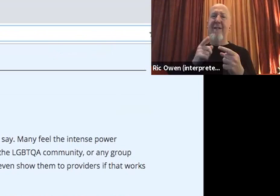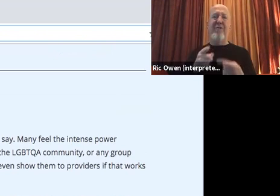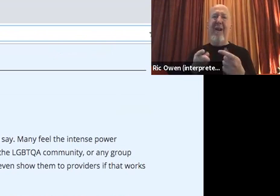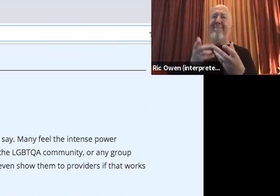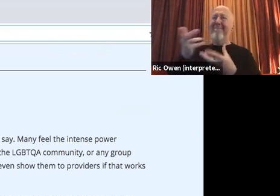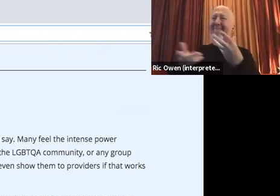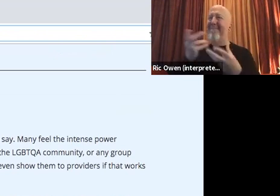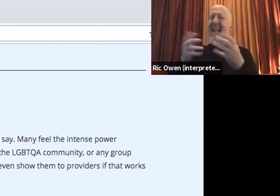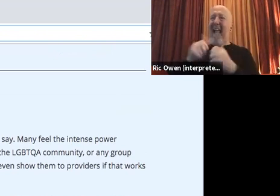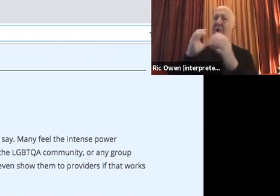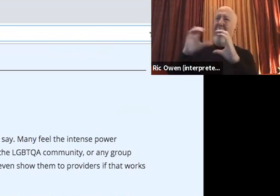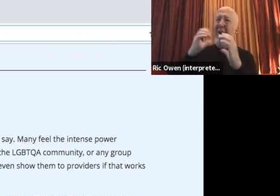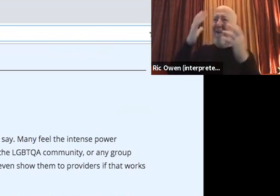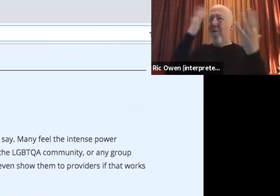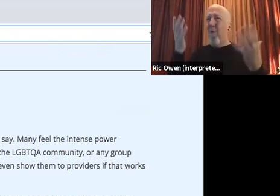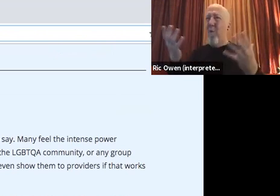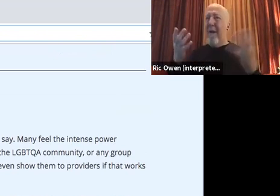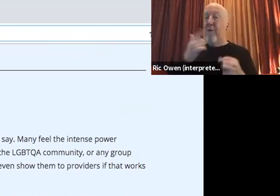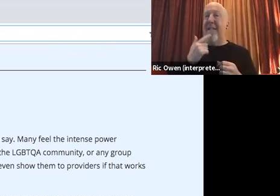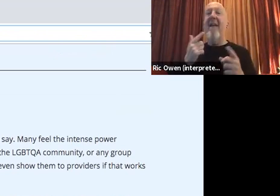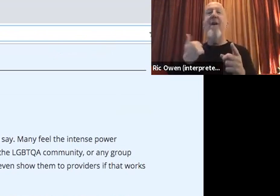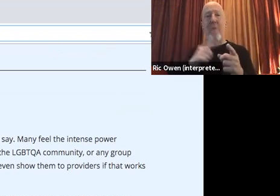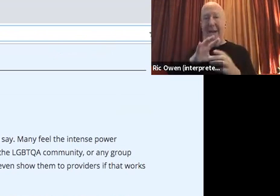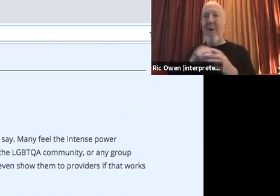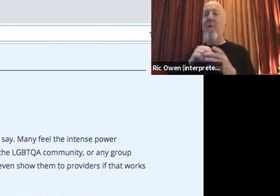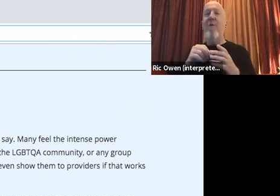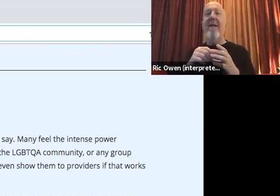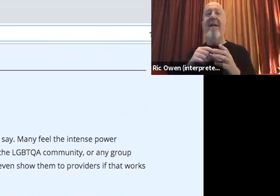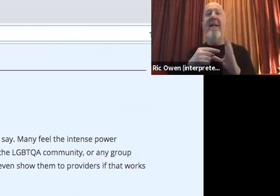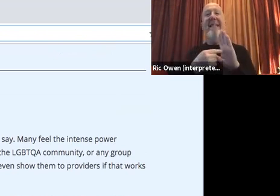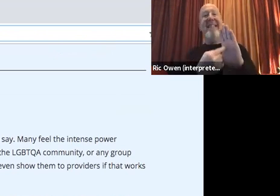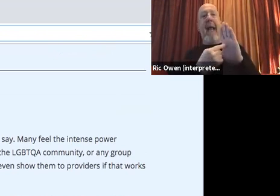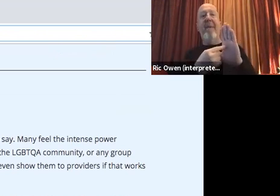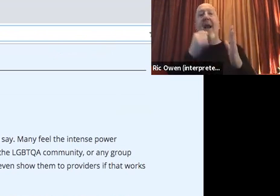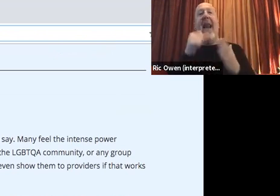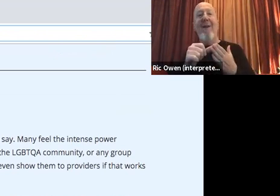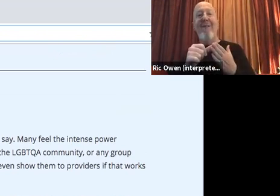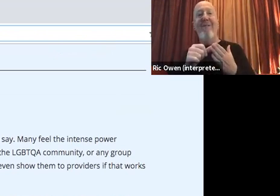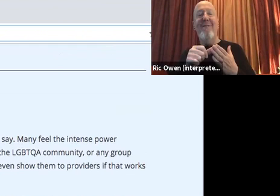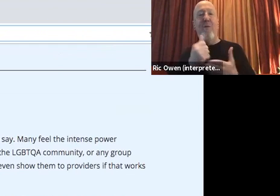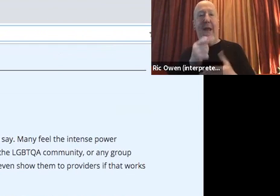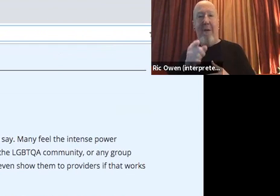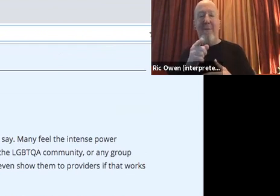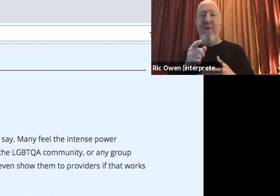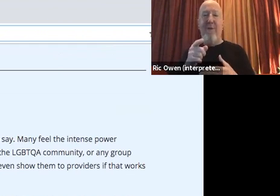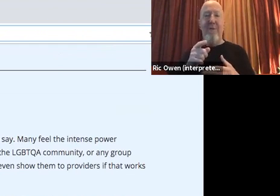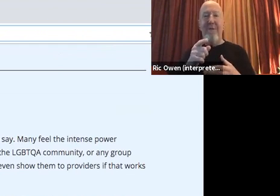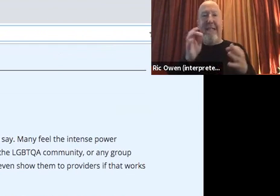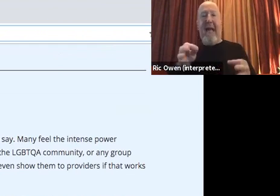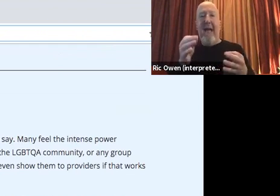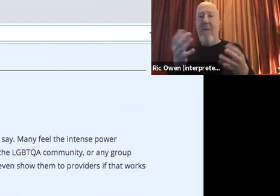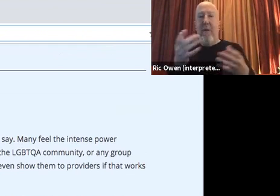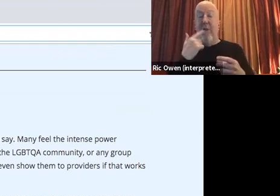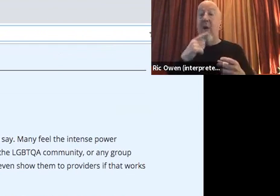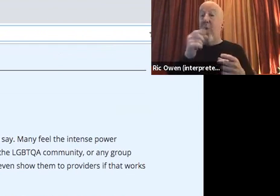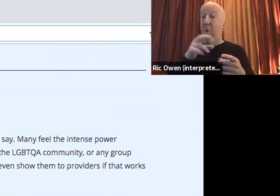knowing what to say. Our sample letters may give you some ideas of what to say, or you can even show them to